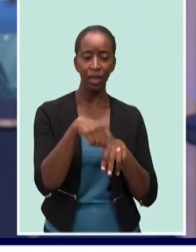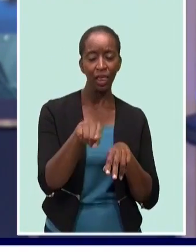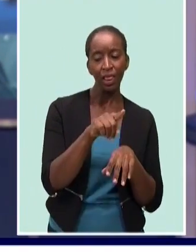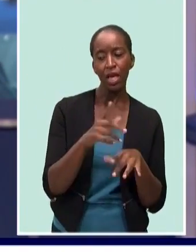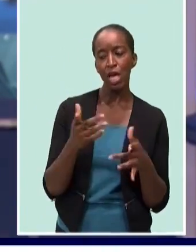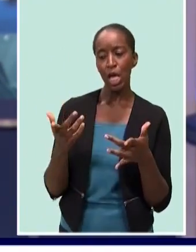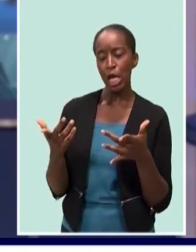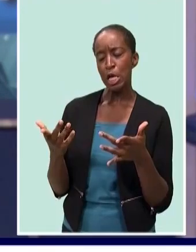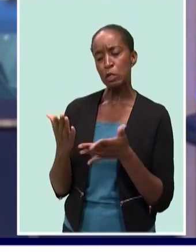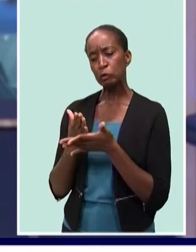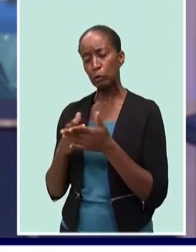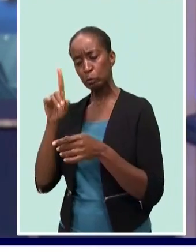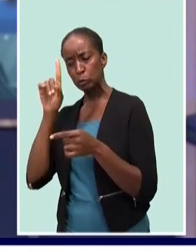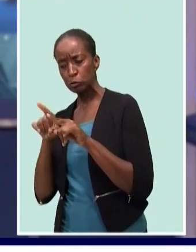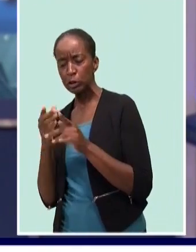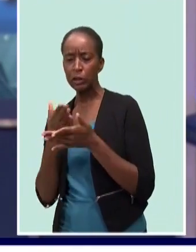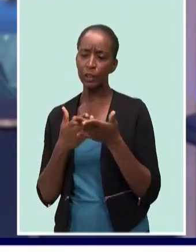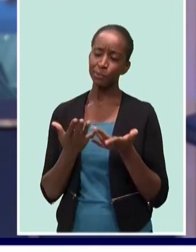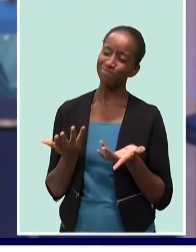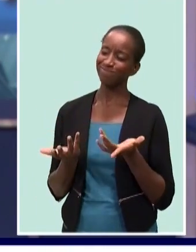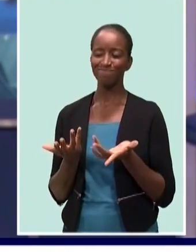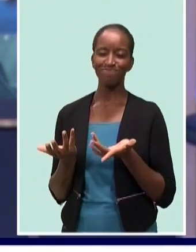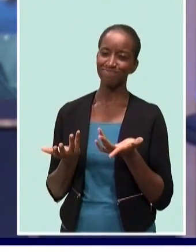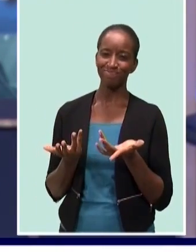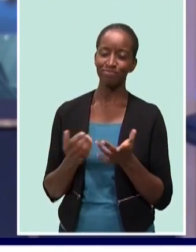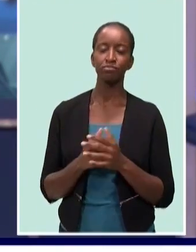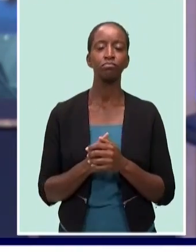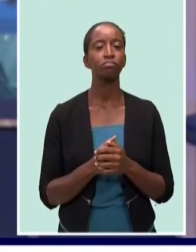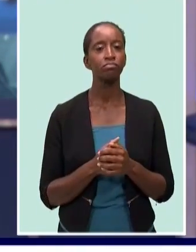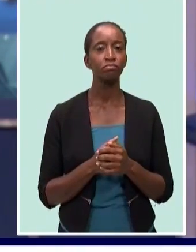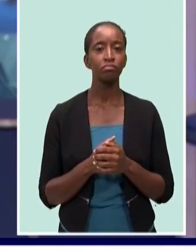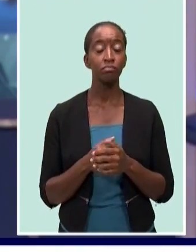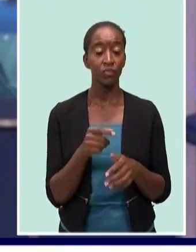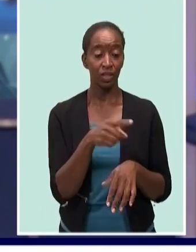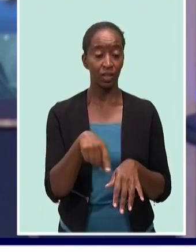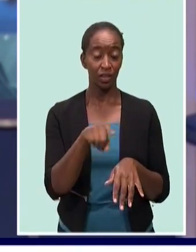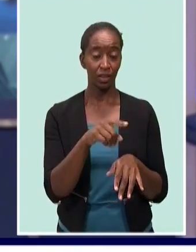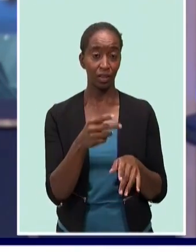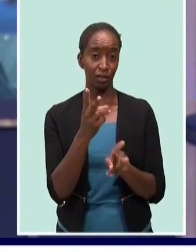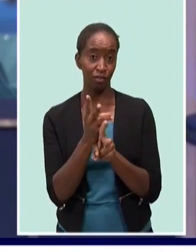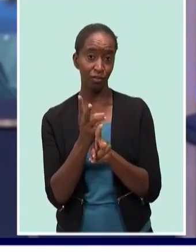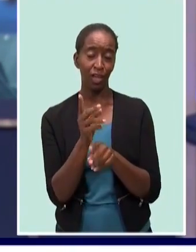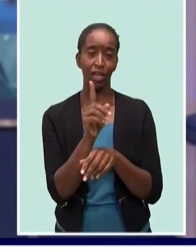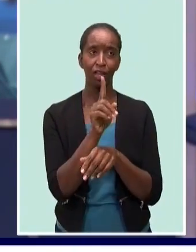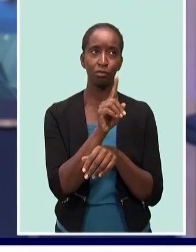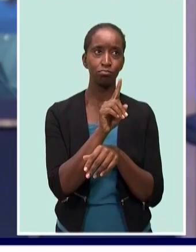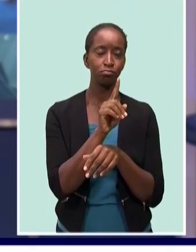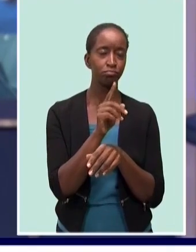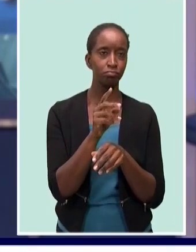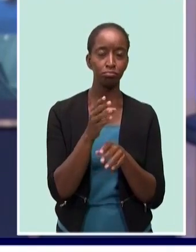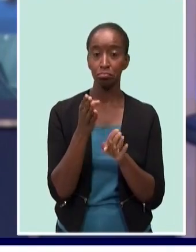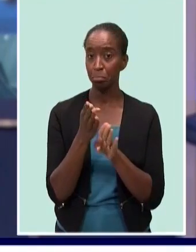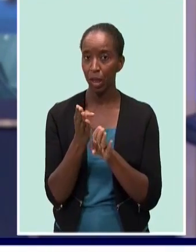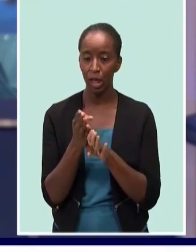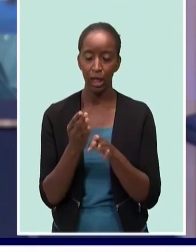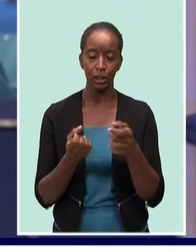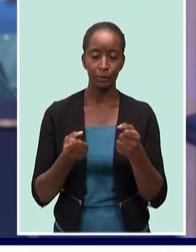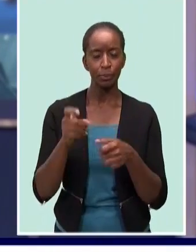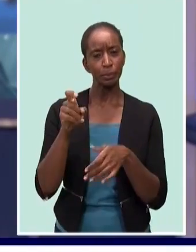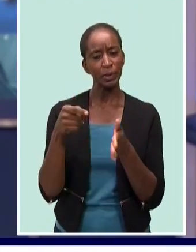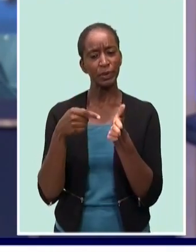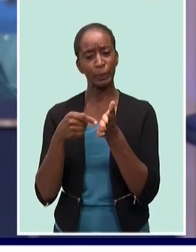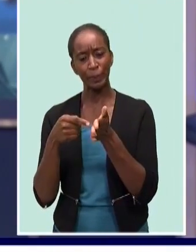they would have been encountering with rising operating costs. Public Relations Officer of the AOPT, the Alliance of Owners of Public